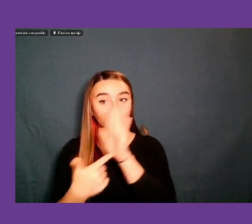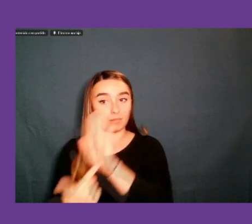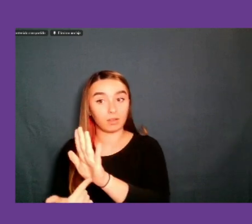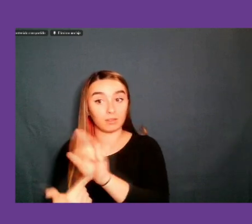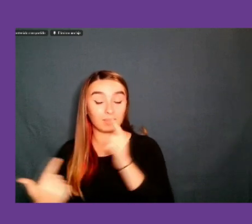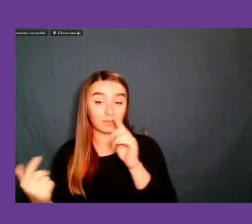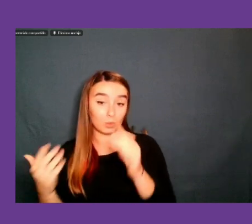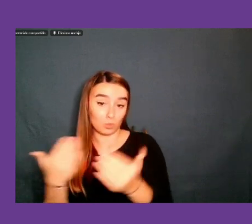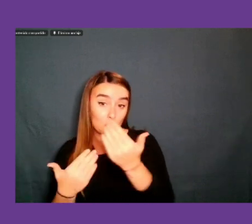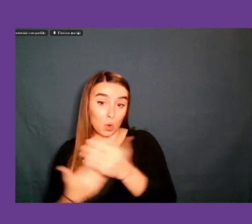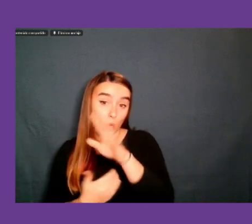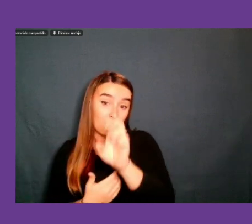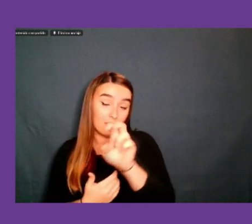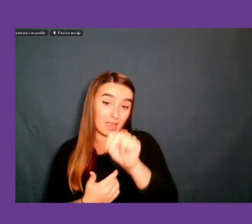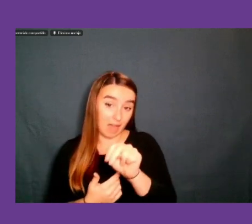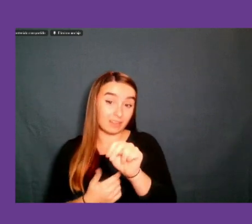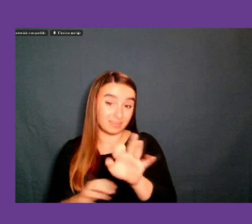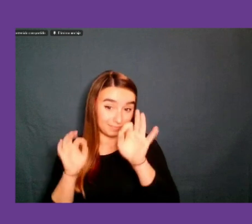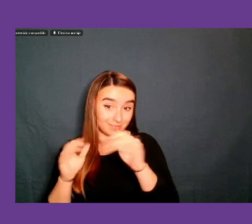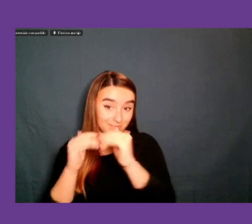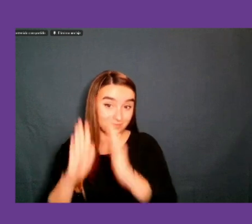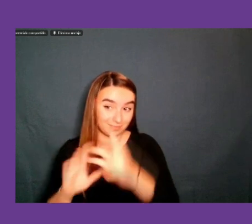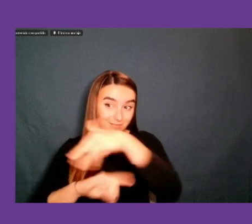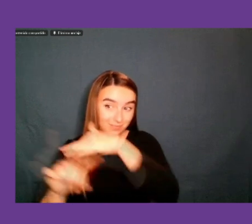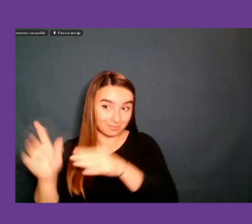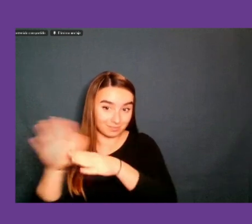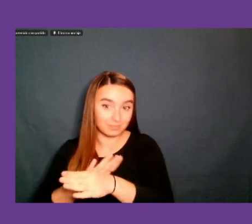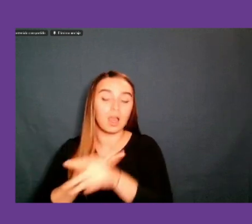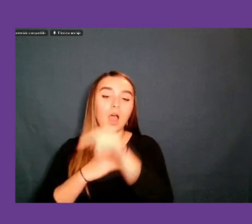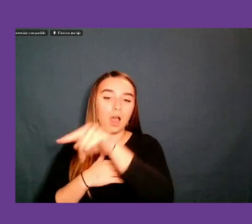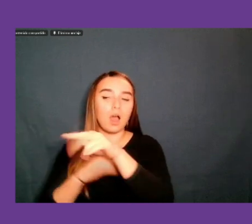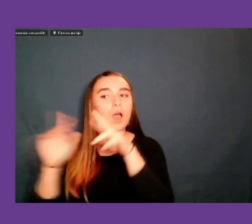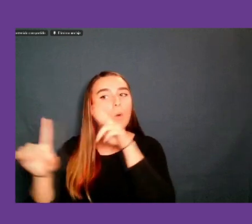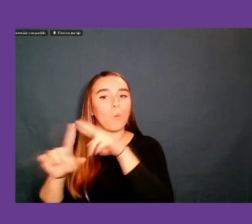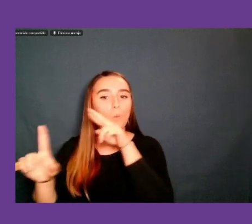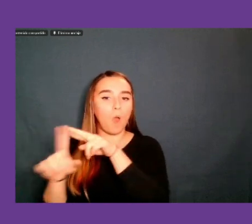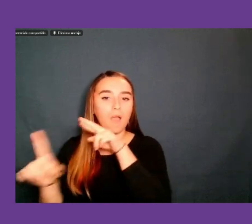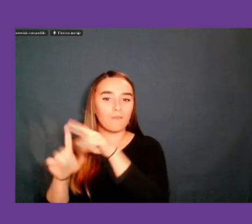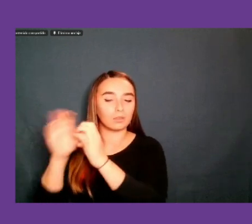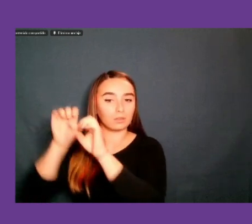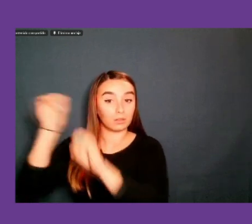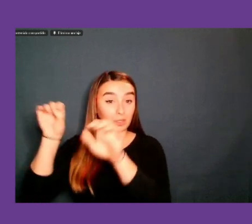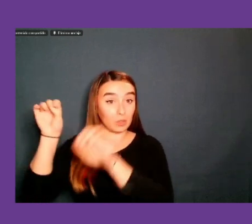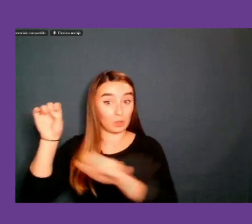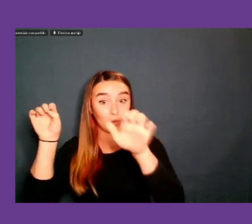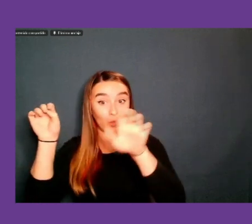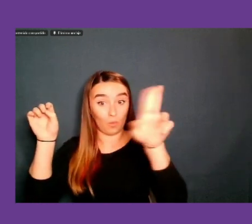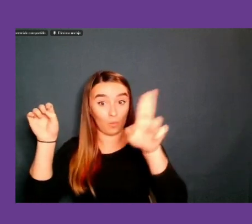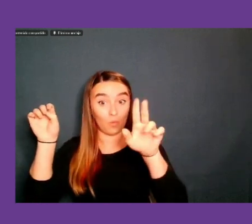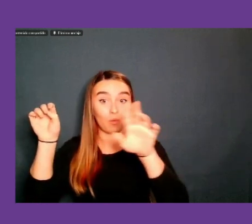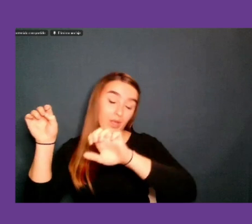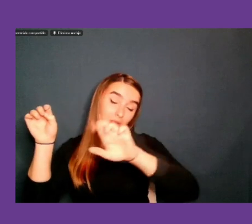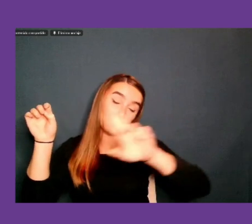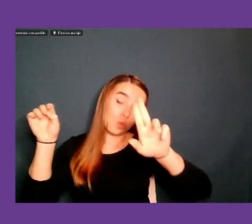EN on the accessibility of the built environment once it is referenced in the official journal of the European Union.